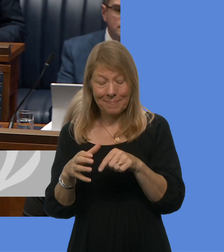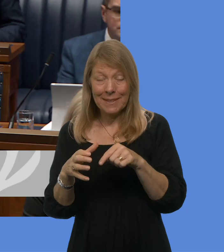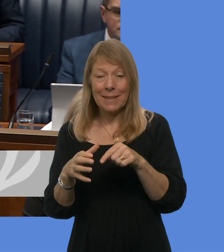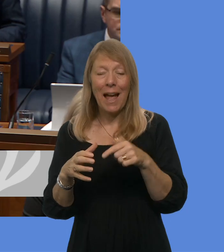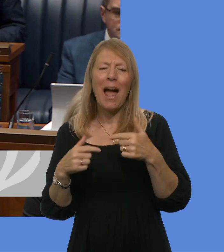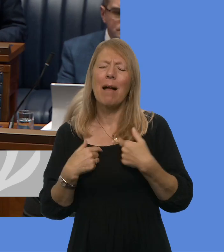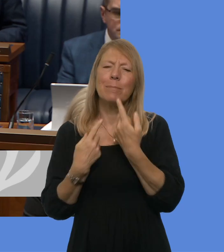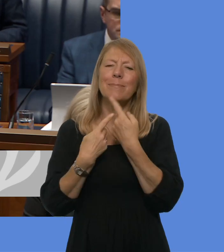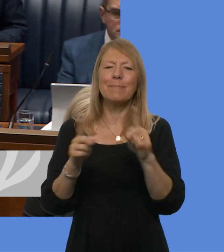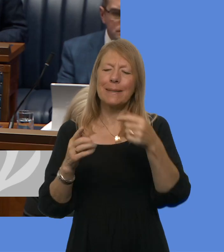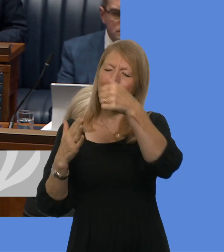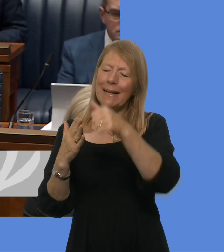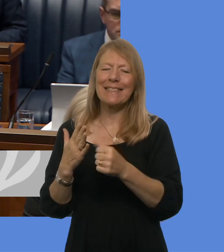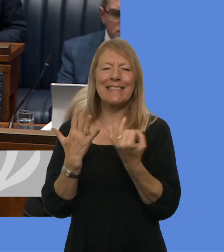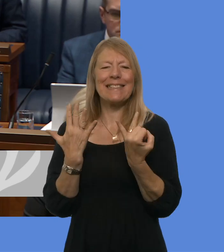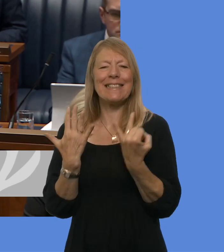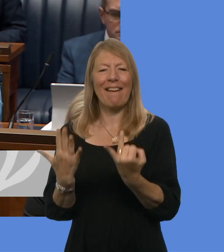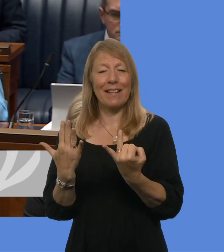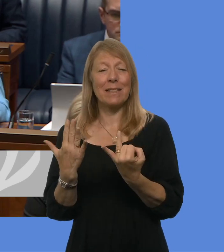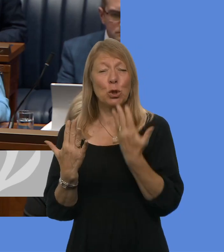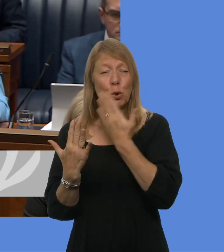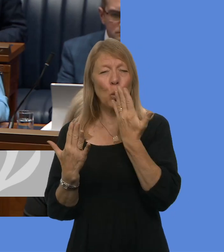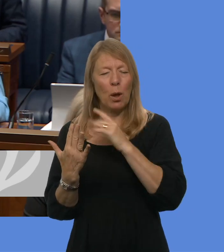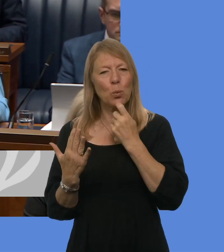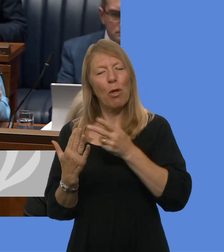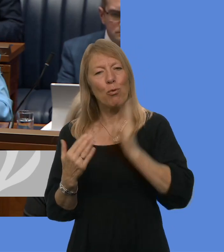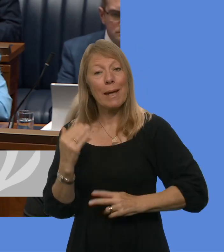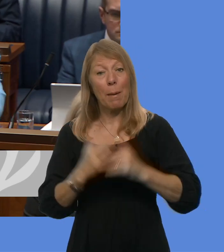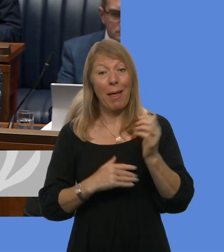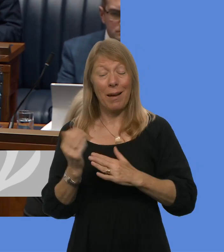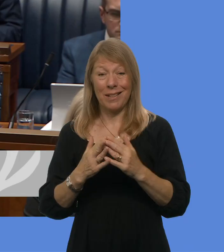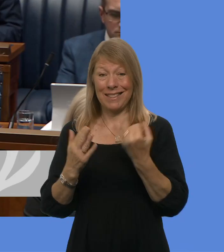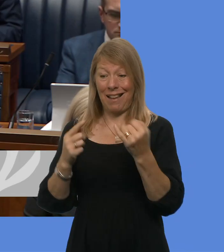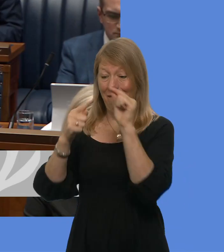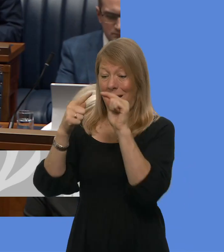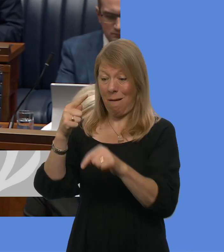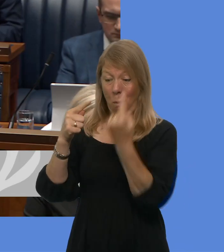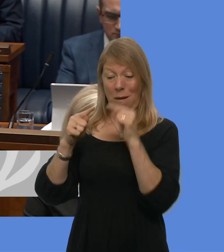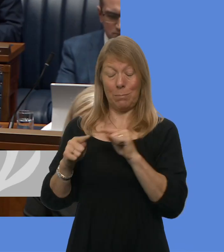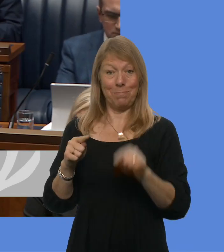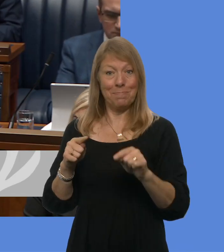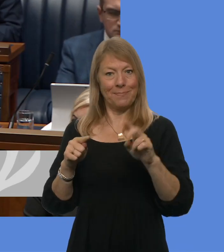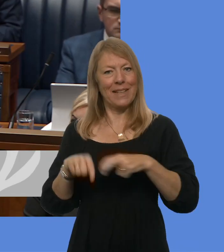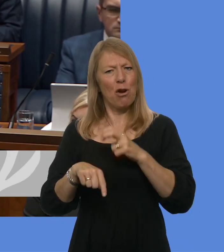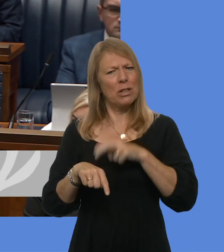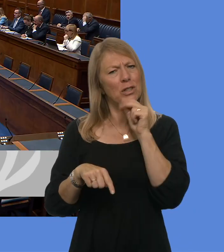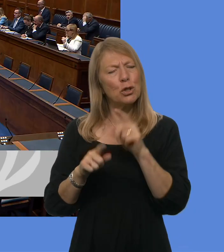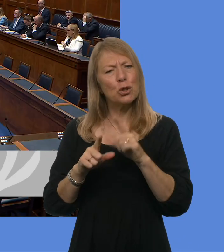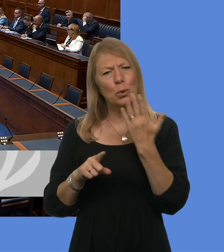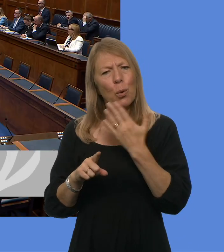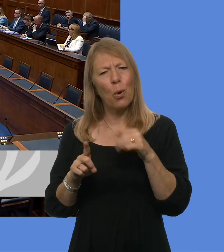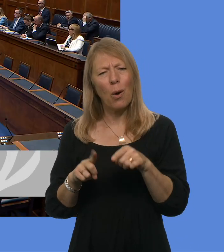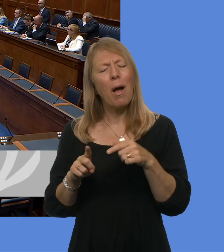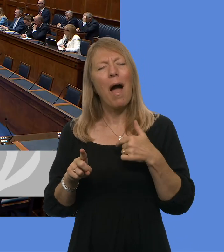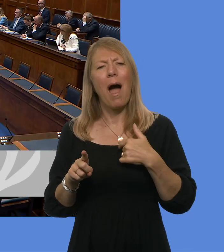for a new build in order to meet the need for the particular school that is required there, and I'll continue to apply that approach in future.